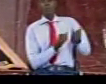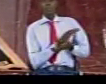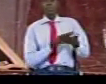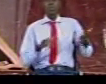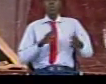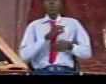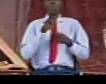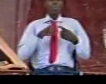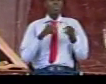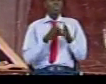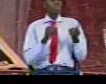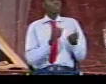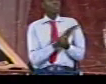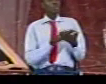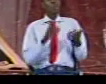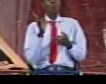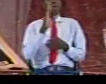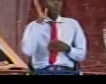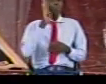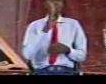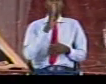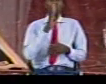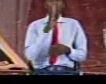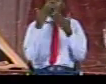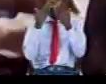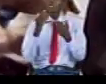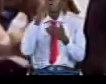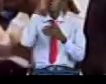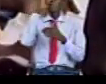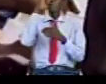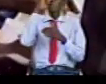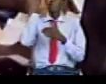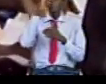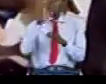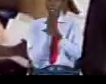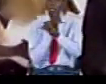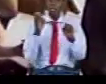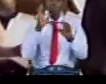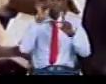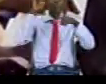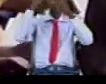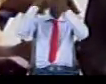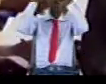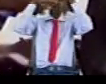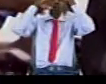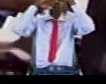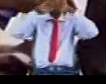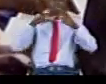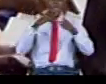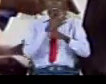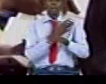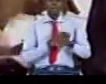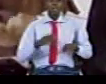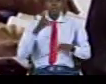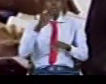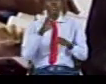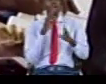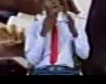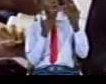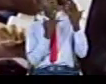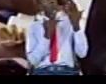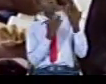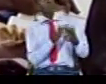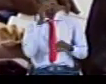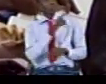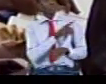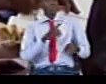you be? Thank God, if you are saved, you'll go to heaven. Yeah. and you are waiting for the coming of the Lord, he's going to